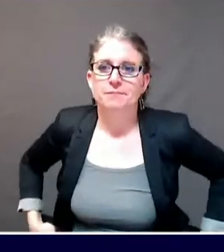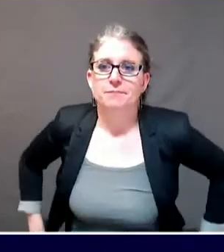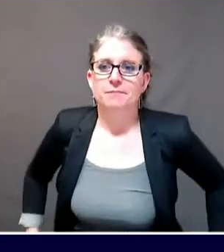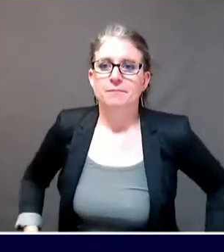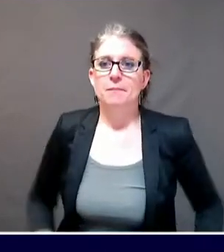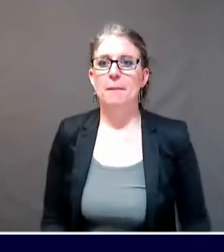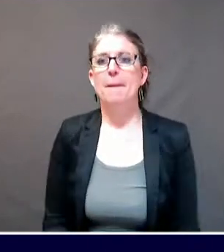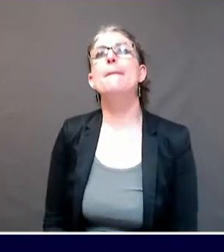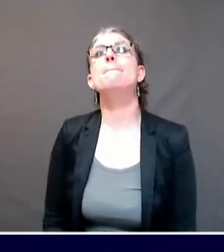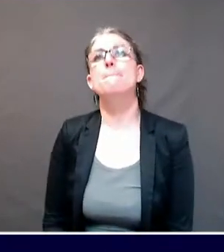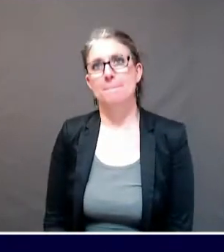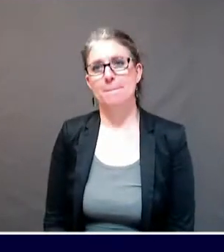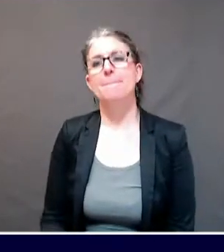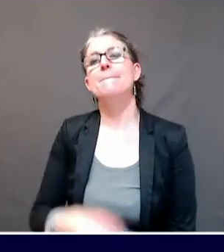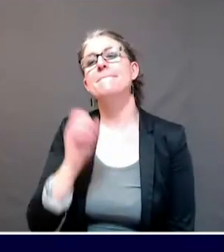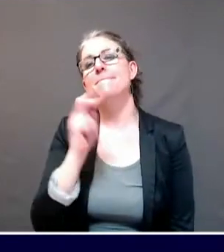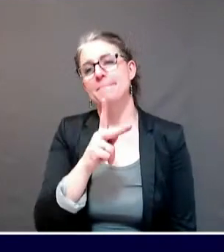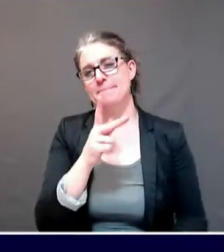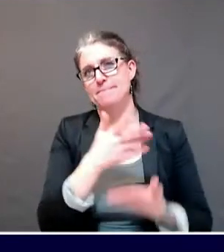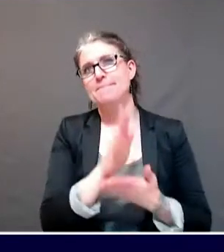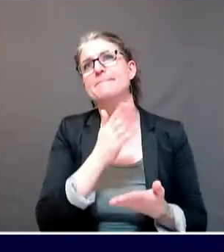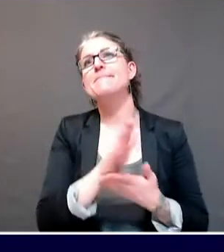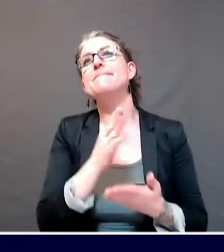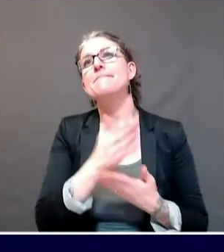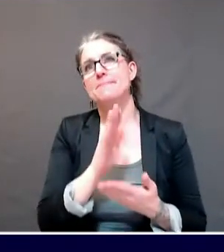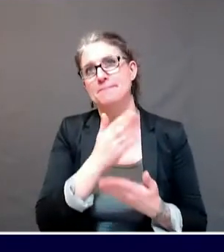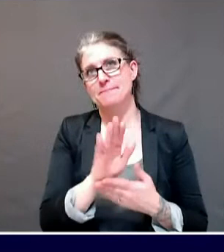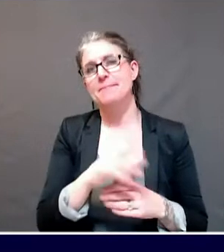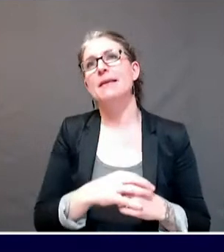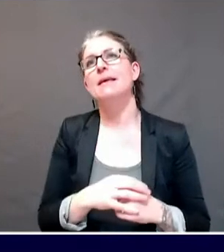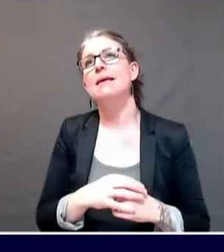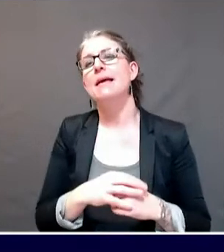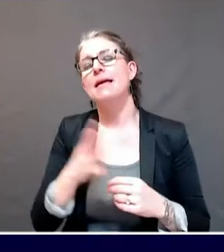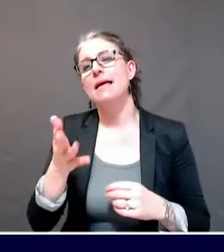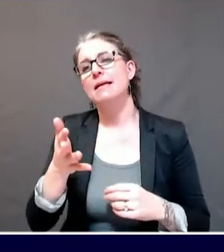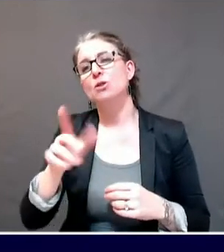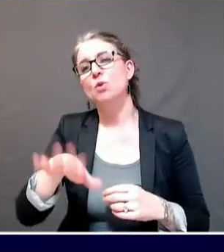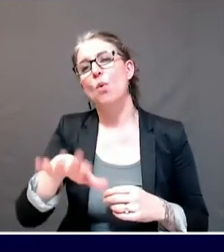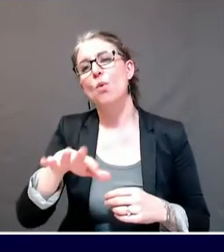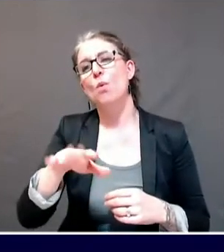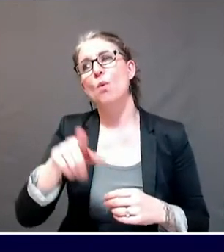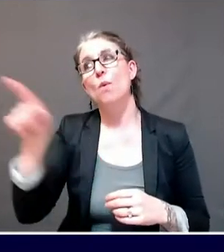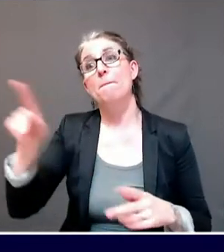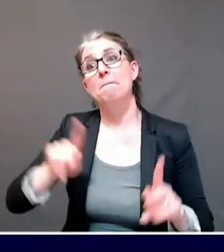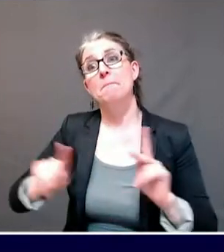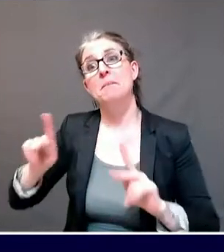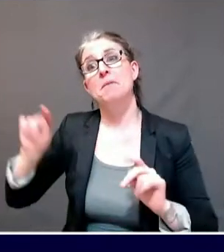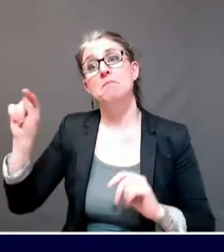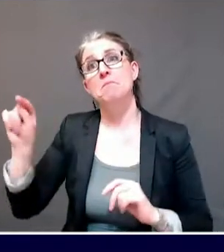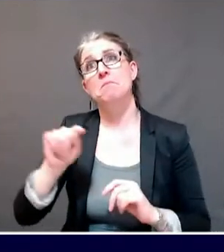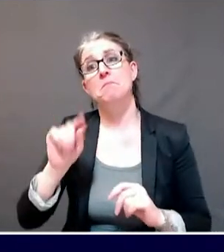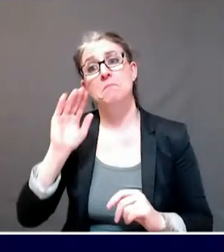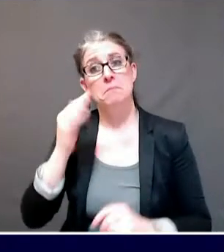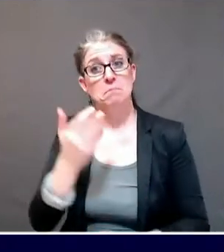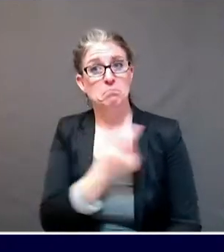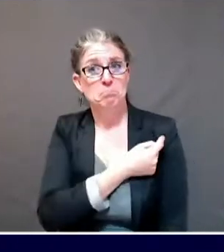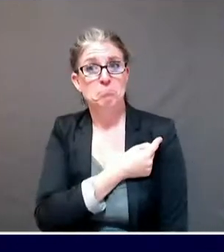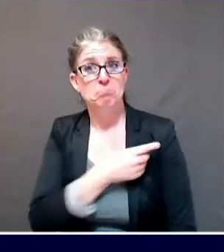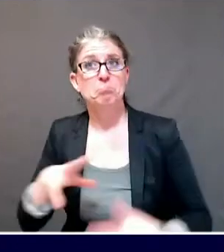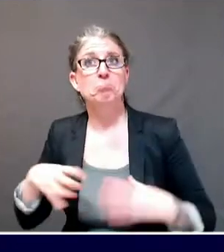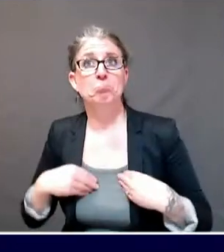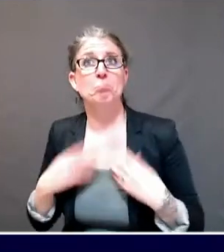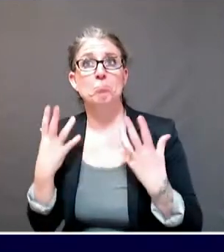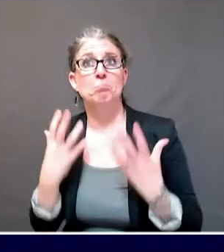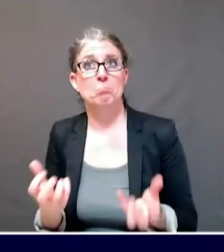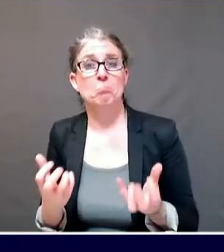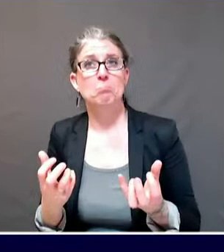question of the uptake, like how are you kind of calculating that 70, 80% figure? Can you just explain that a little bit more? So